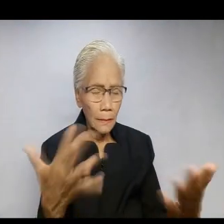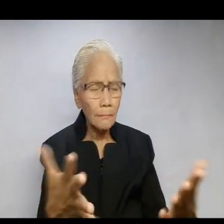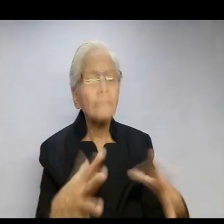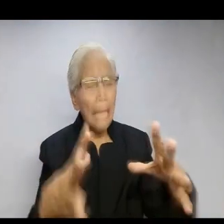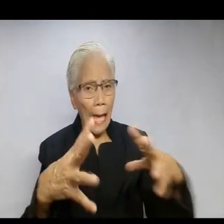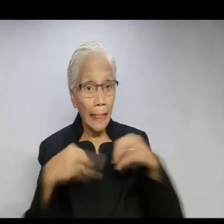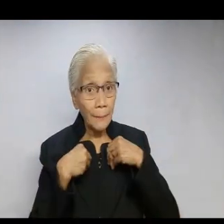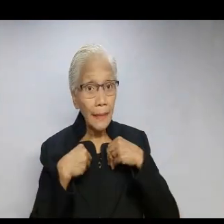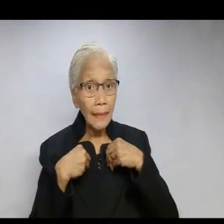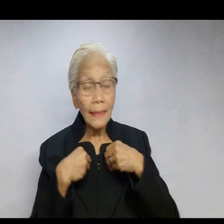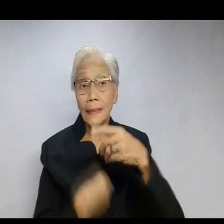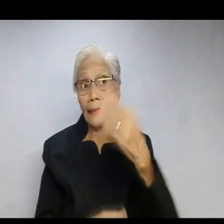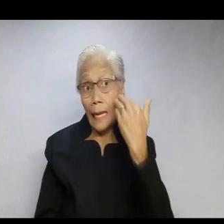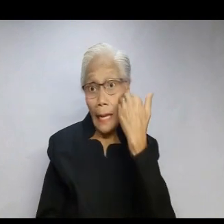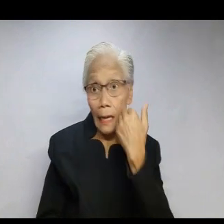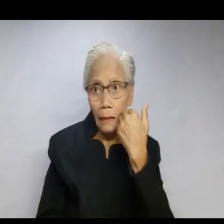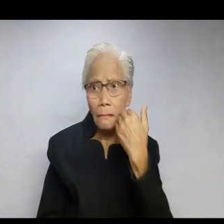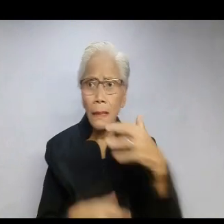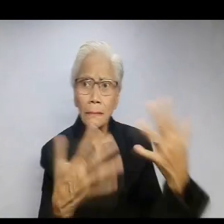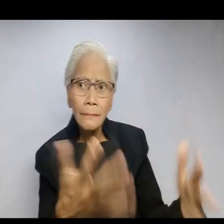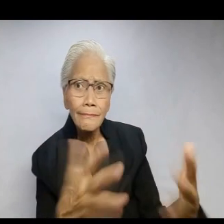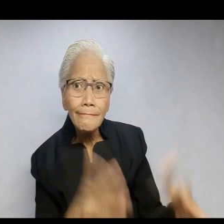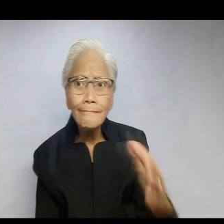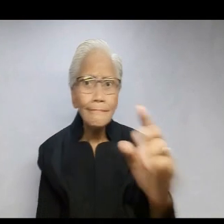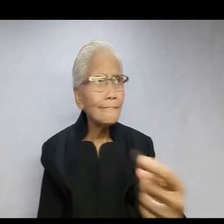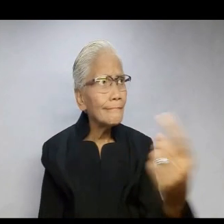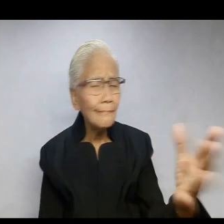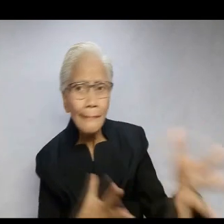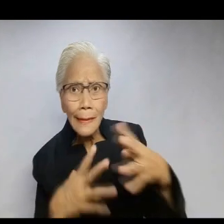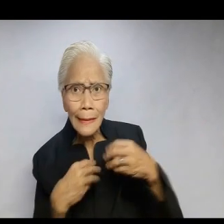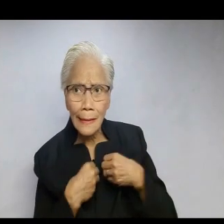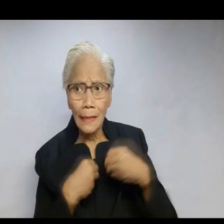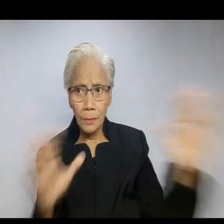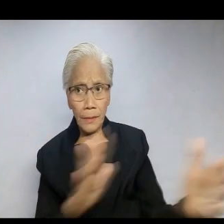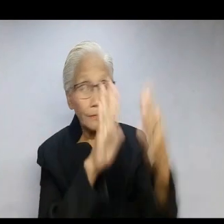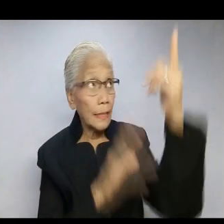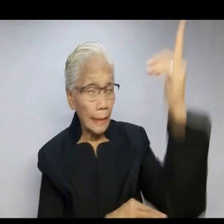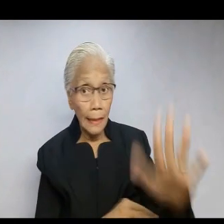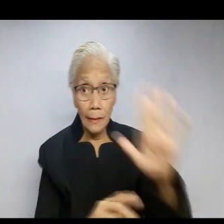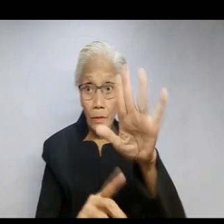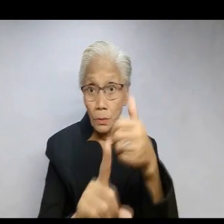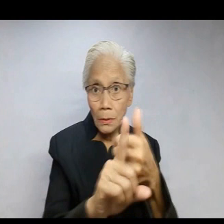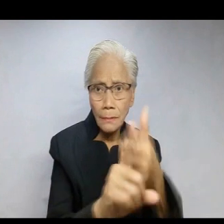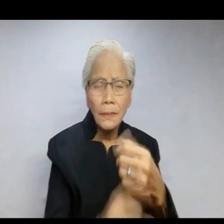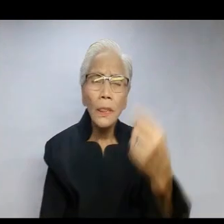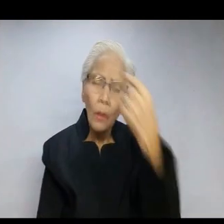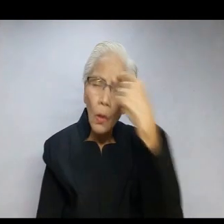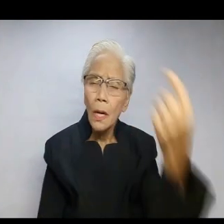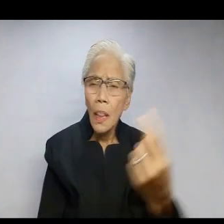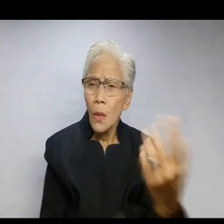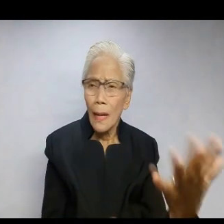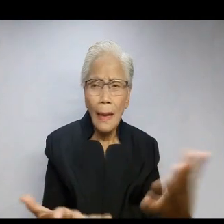third reminder is this: admit the lack. Only after you acknowledge before God and yourself that